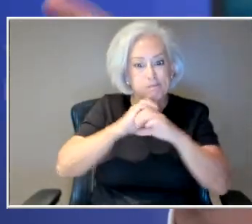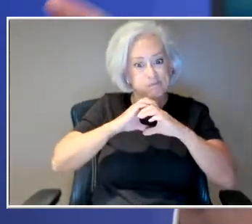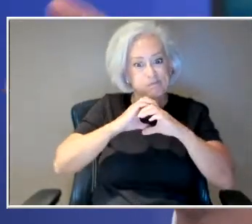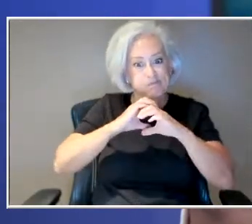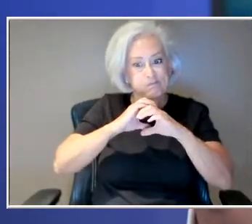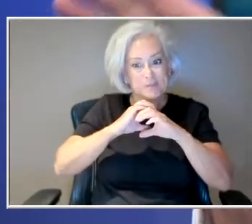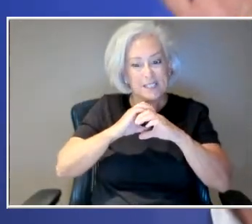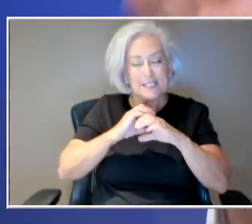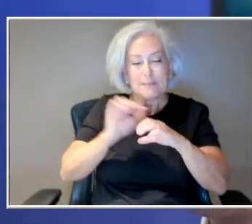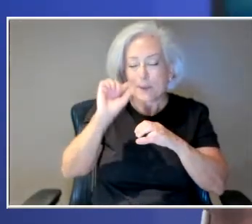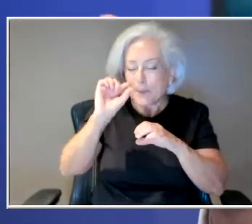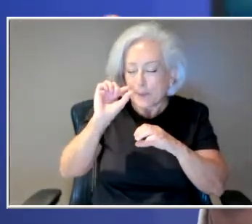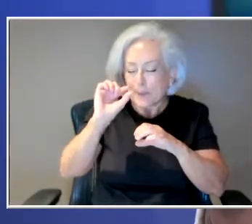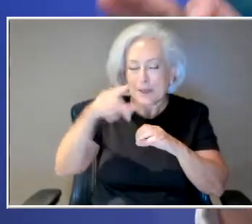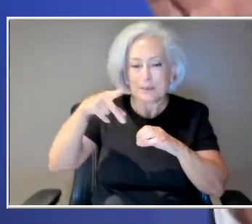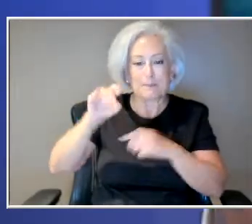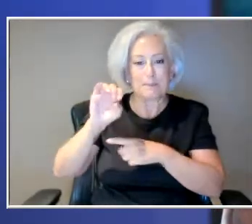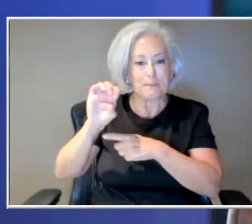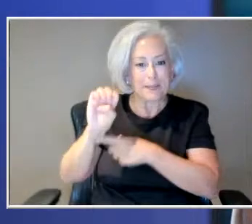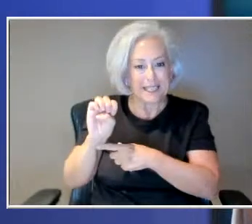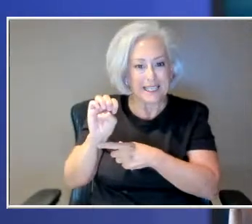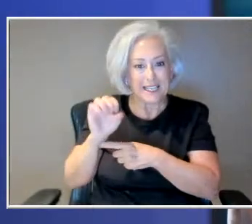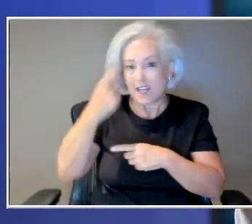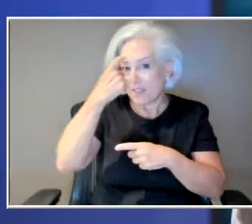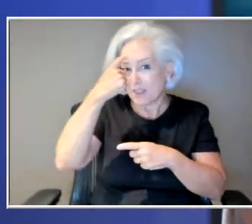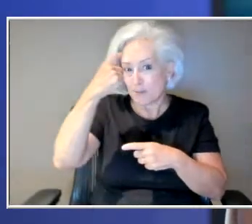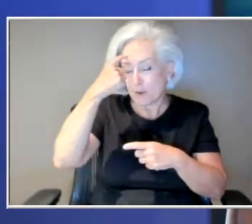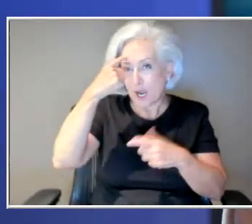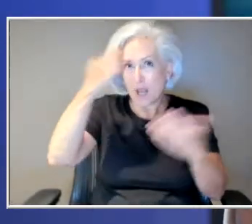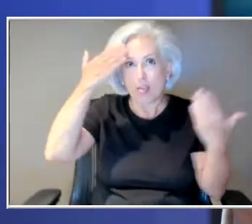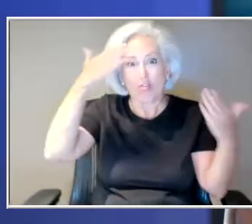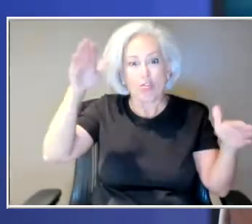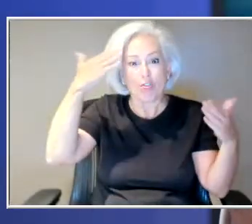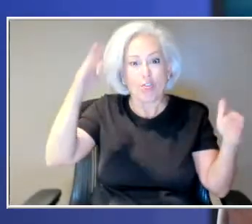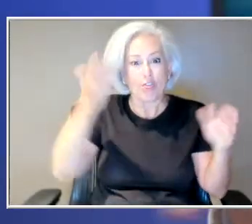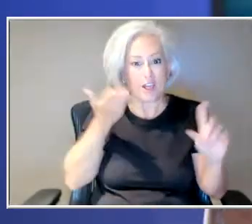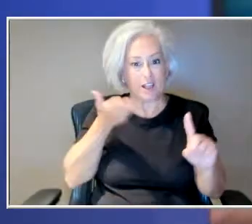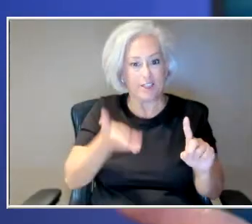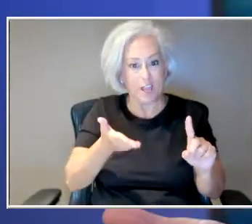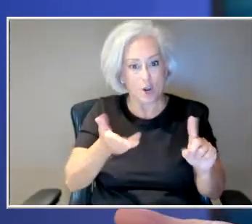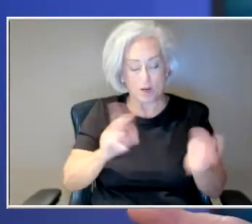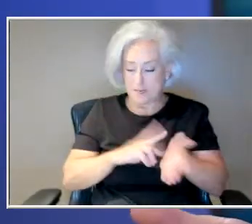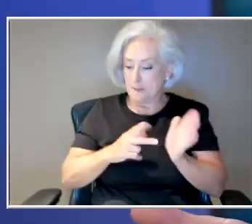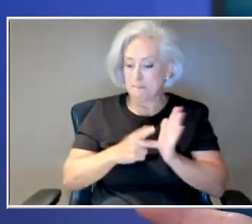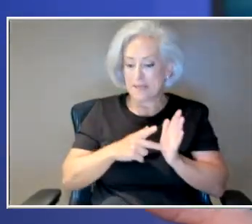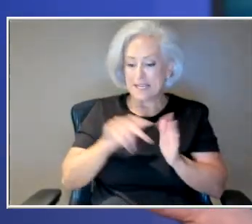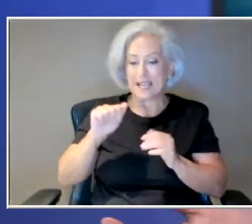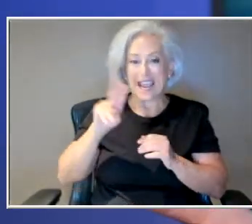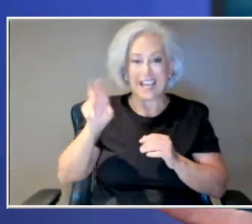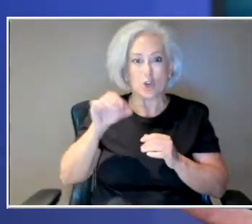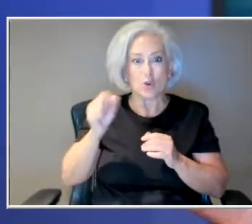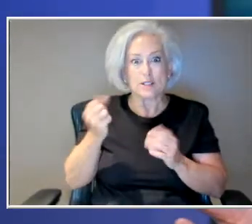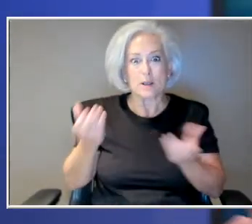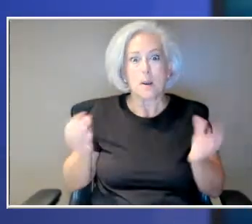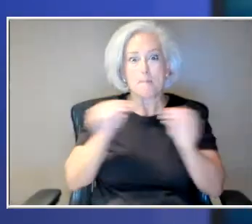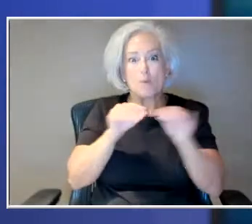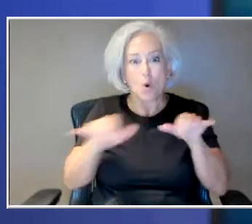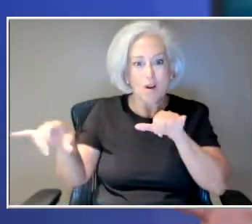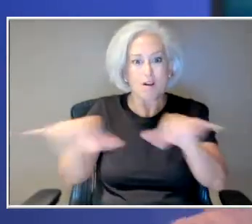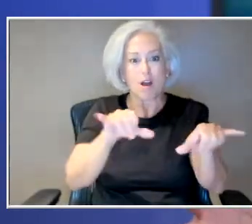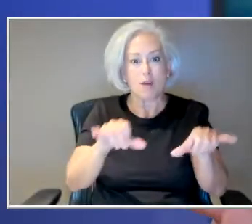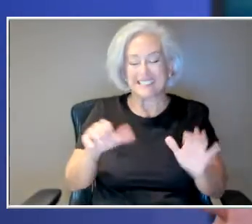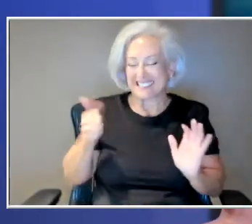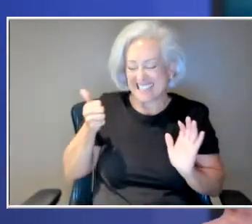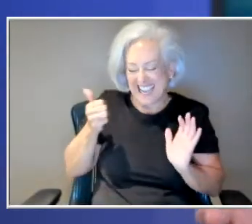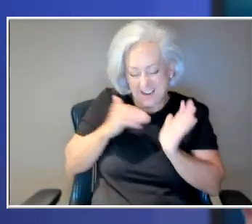brain has no idea that it's there. So brain aneurysms are much more common than you might think, 10 million people in the United States having these things, and the